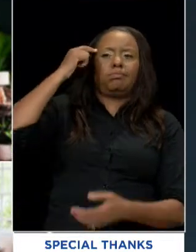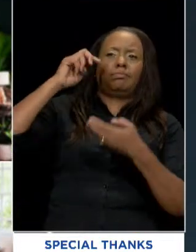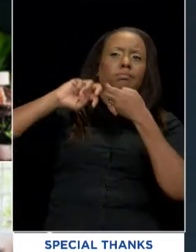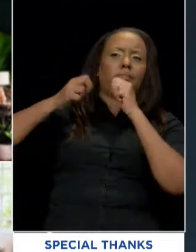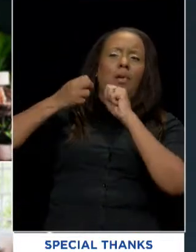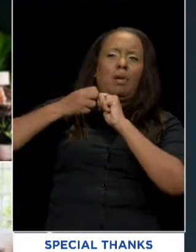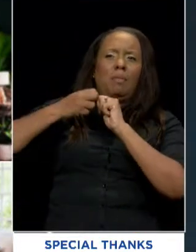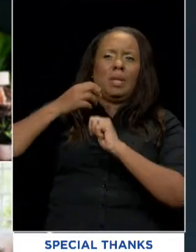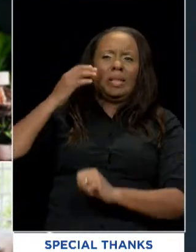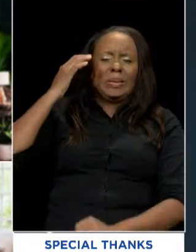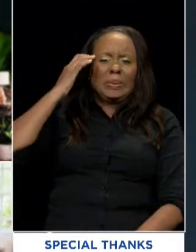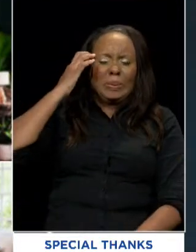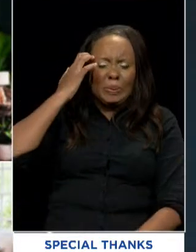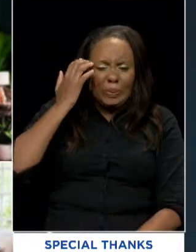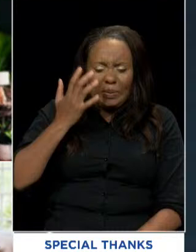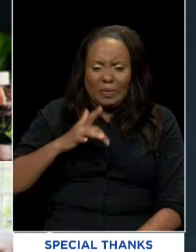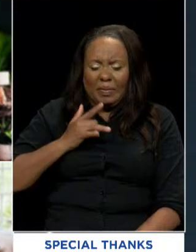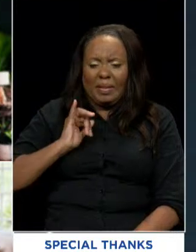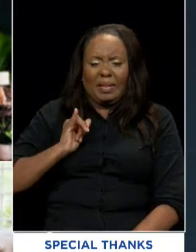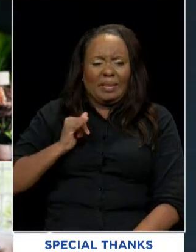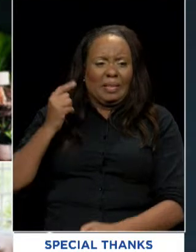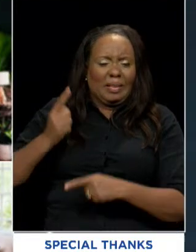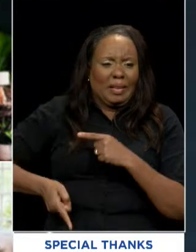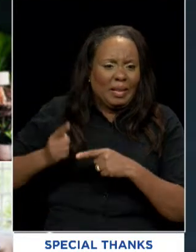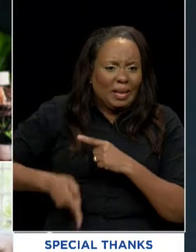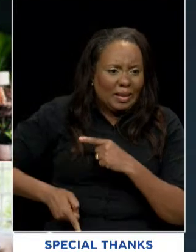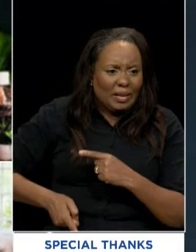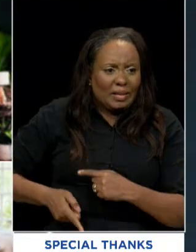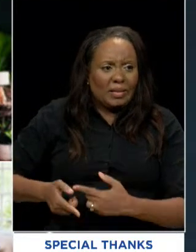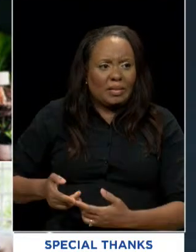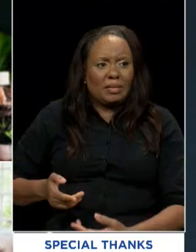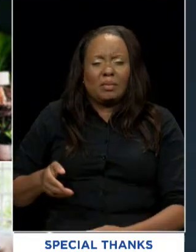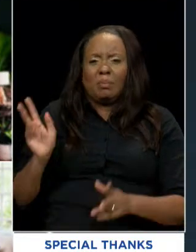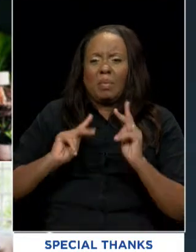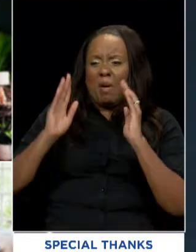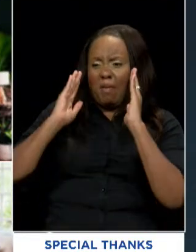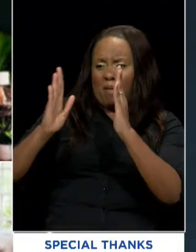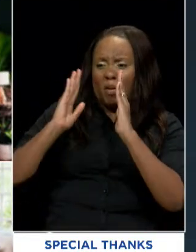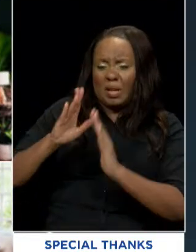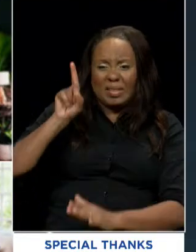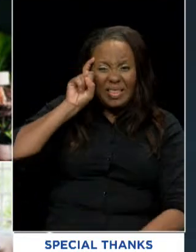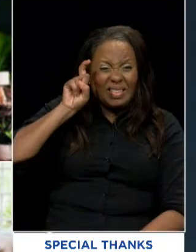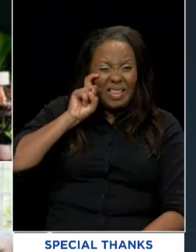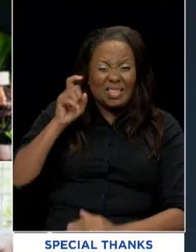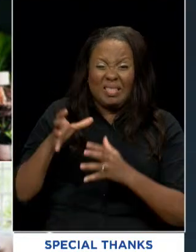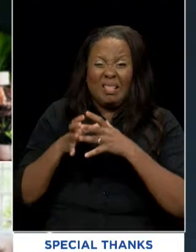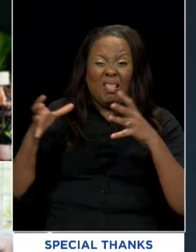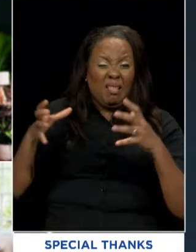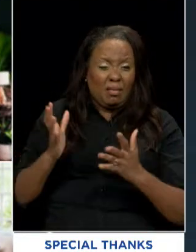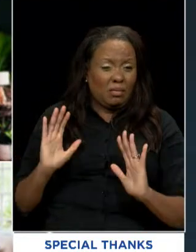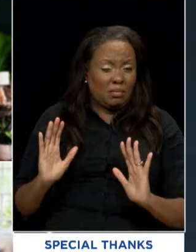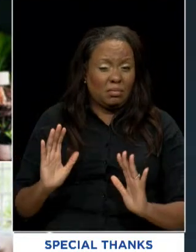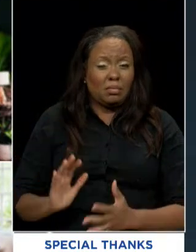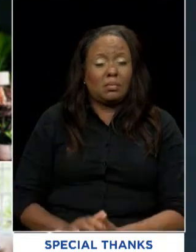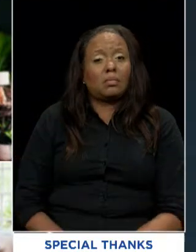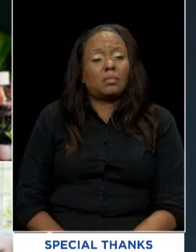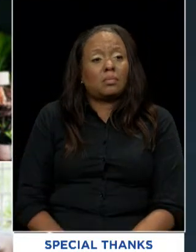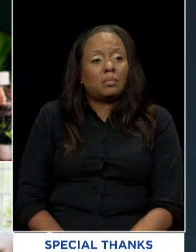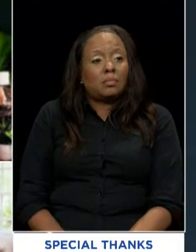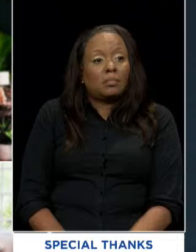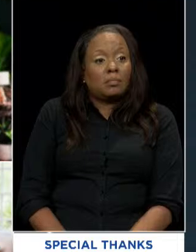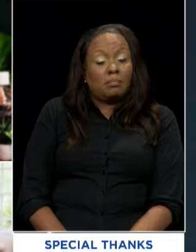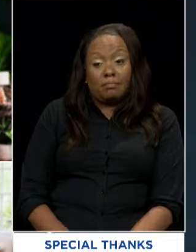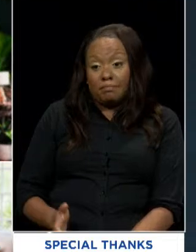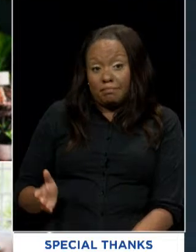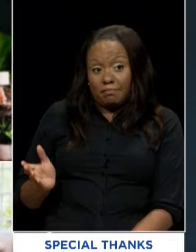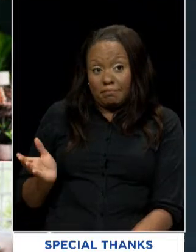component based on our Western values of placing sex and sexual function very high on the agenda. Andrew? Yeah, it's